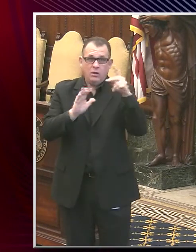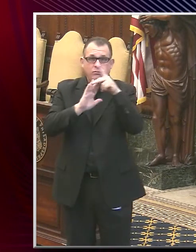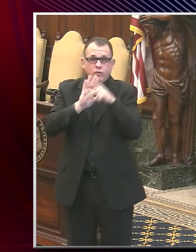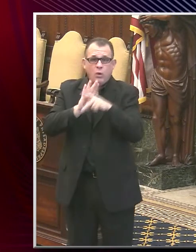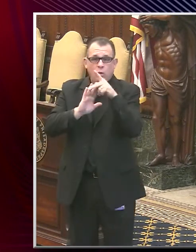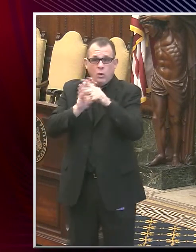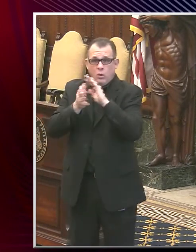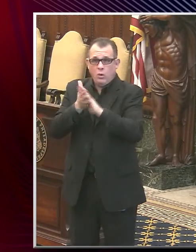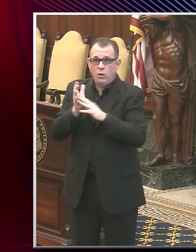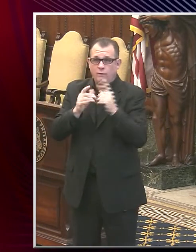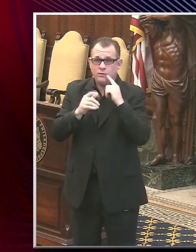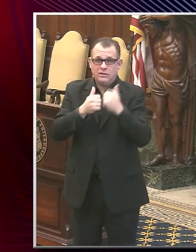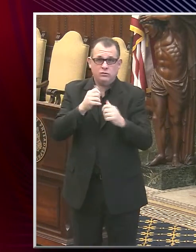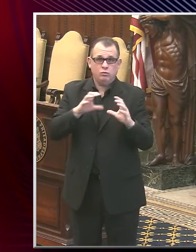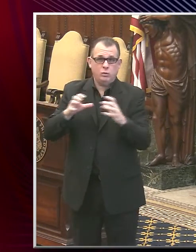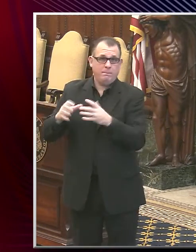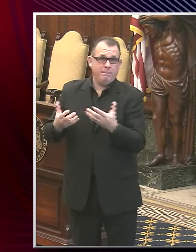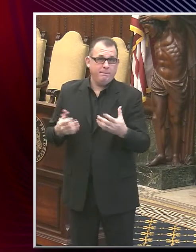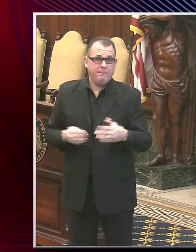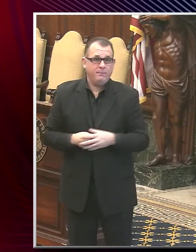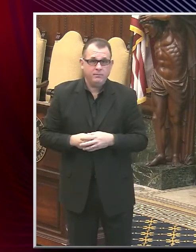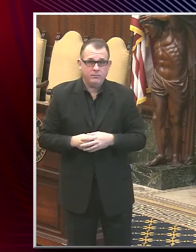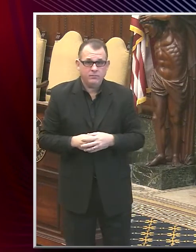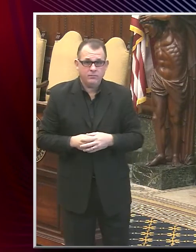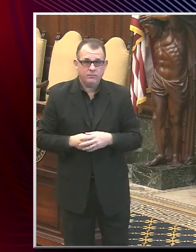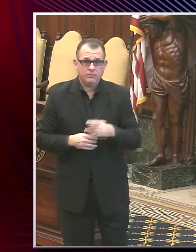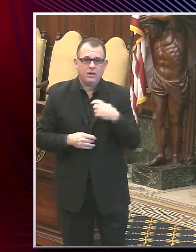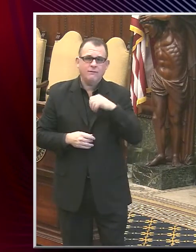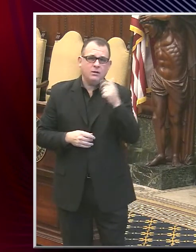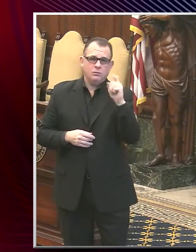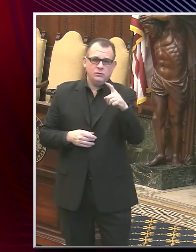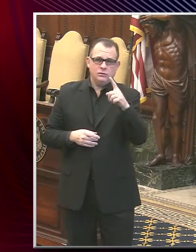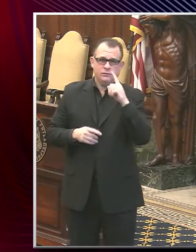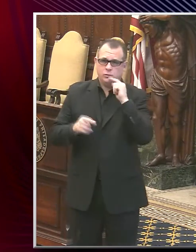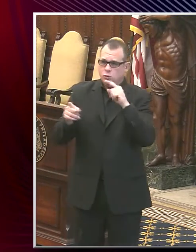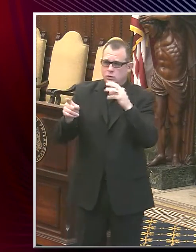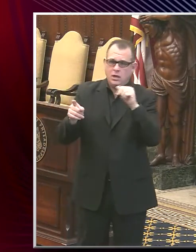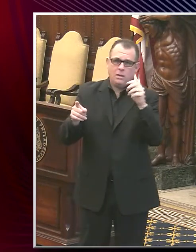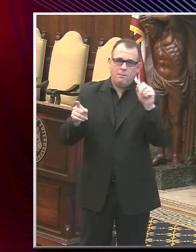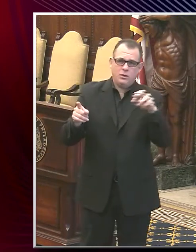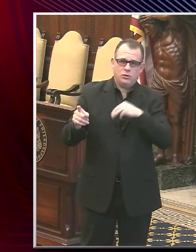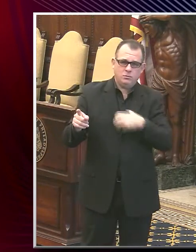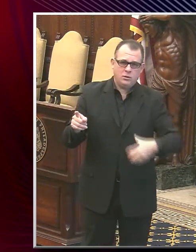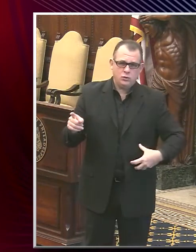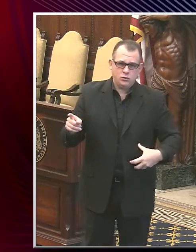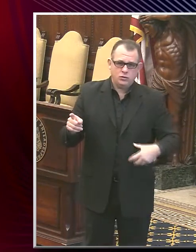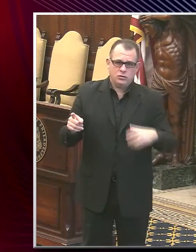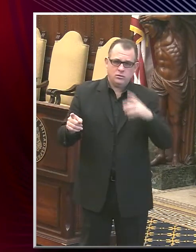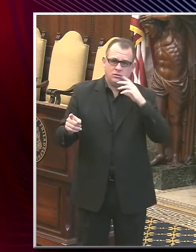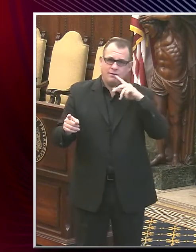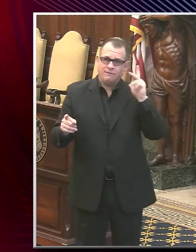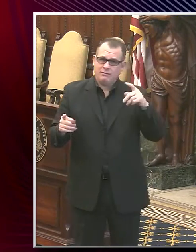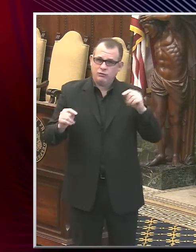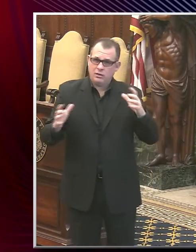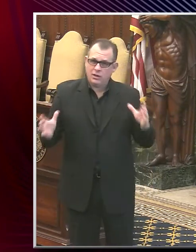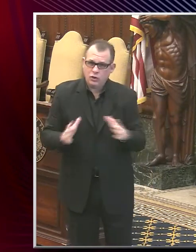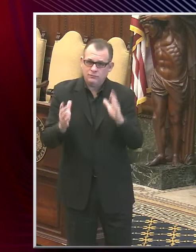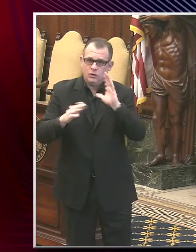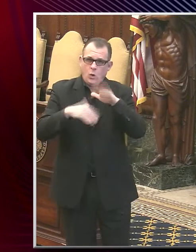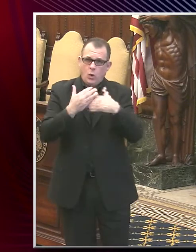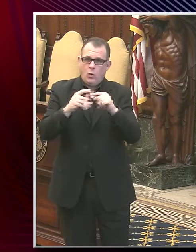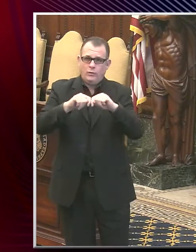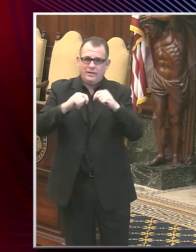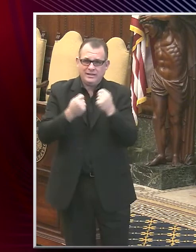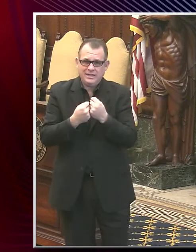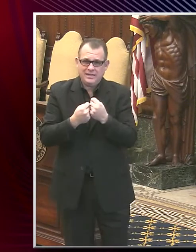protocols, which is what they need to do. And my final one for you and for the mayor is there's a report that the NFL is encouraging